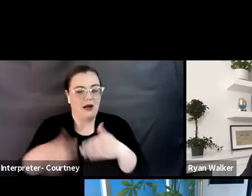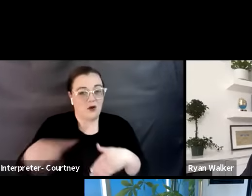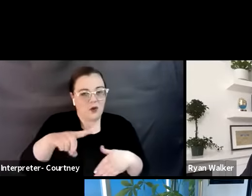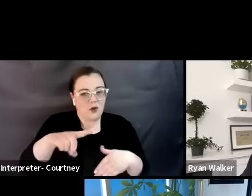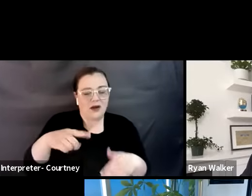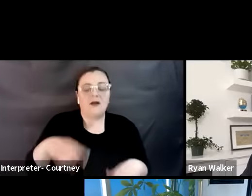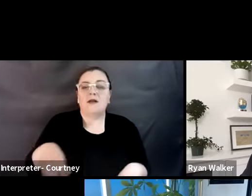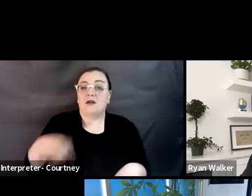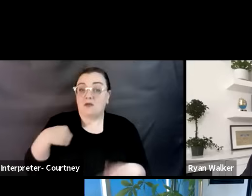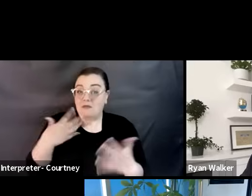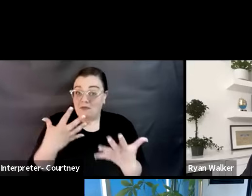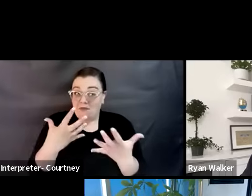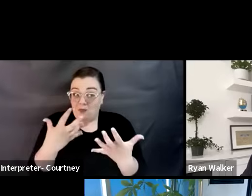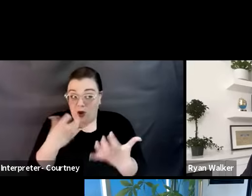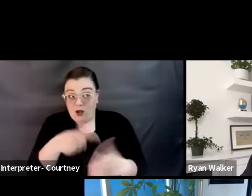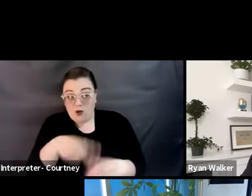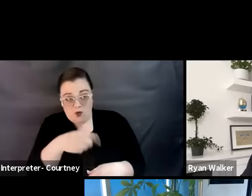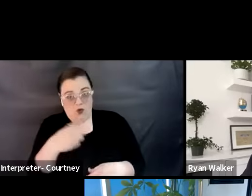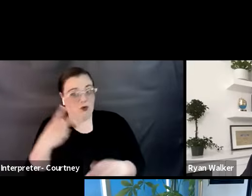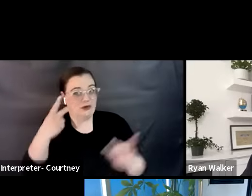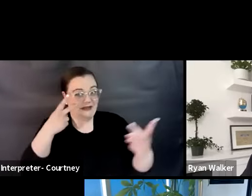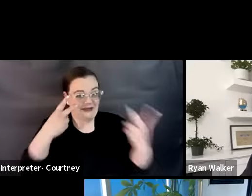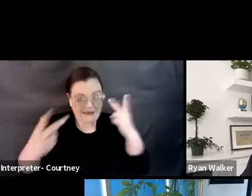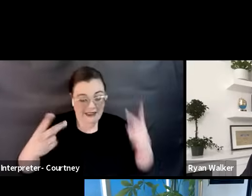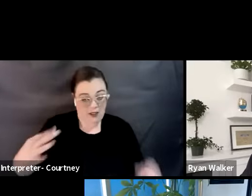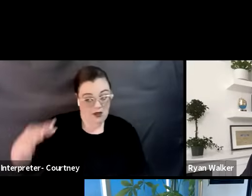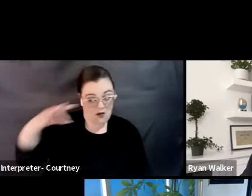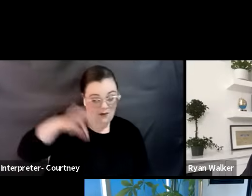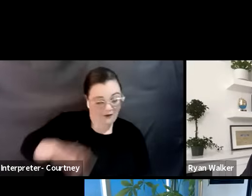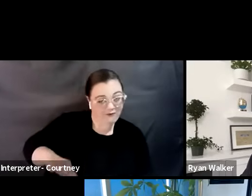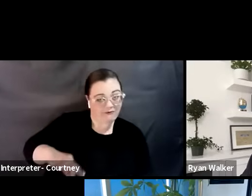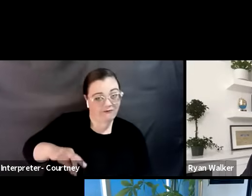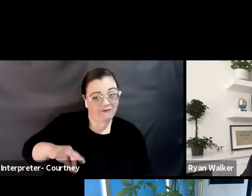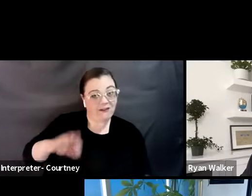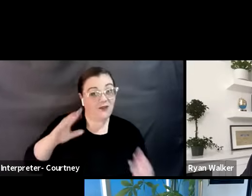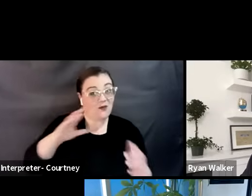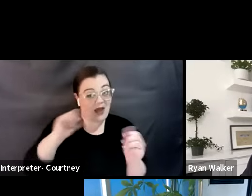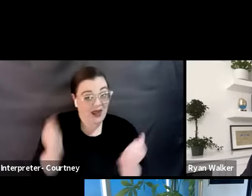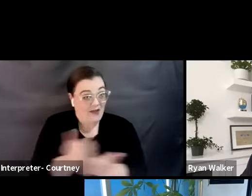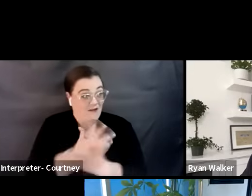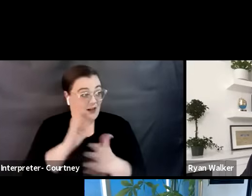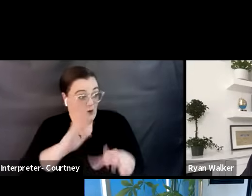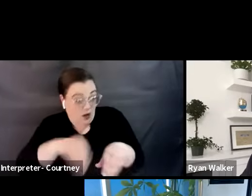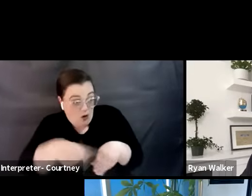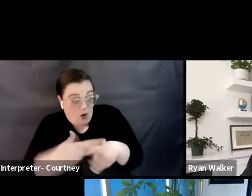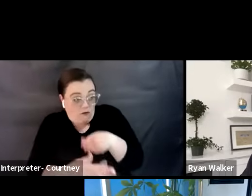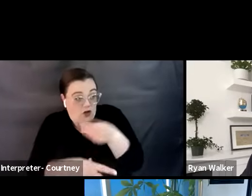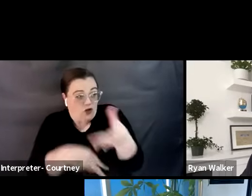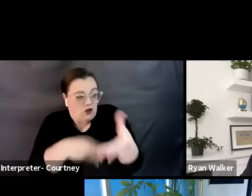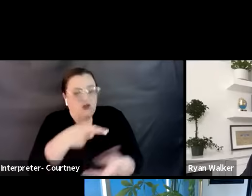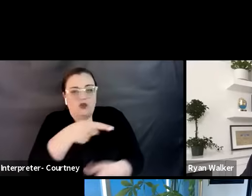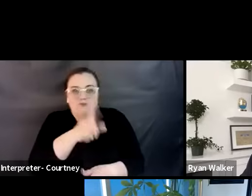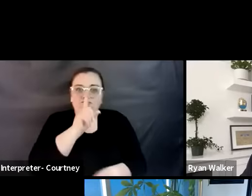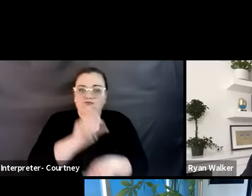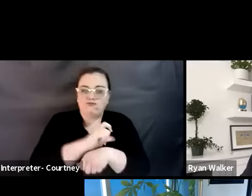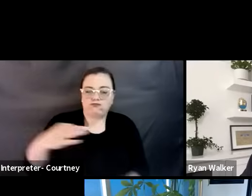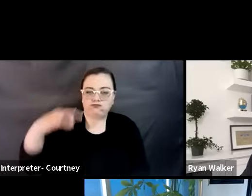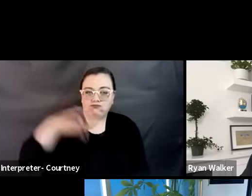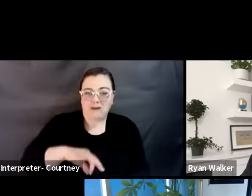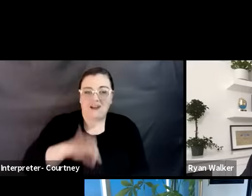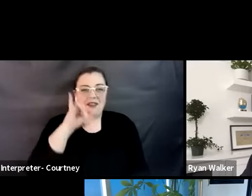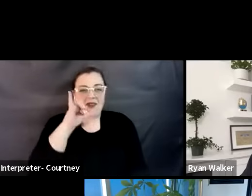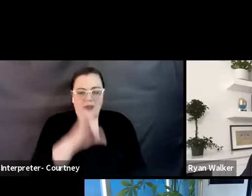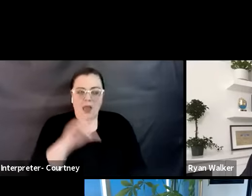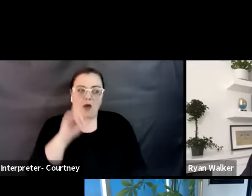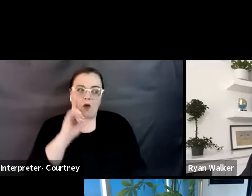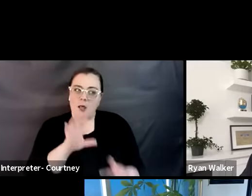generating a return, that you are seeing the needle move with every single thing that we bring to the table. I think that really dictates the time of